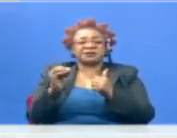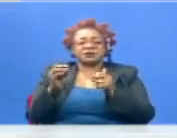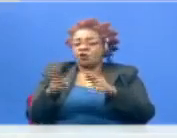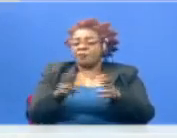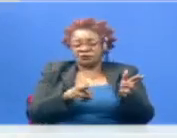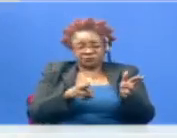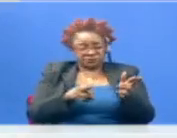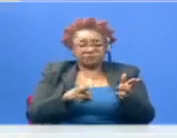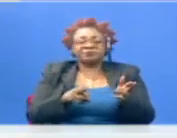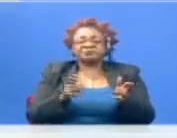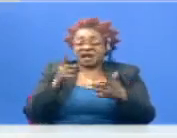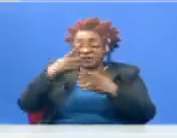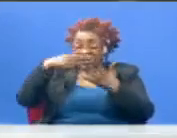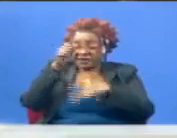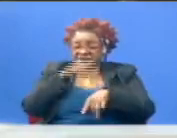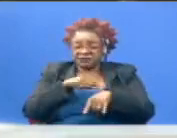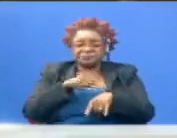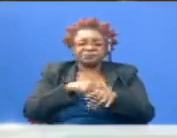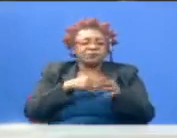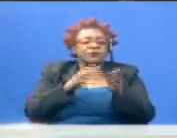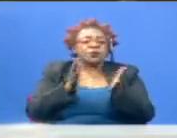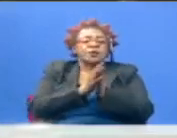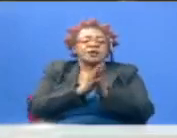normalcy. All right. At the right time. All right. With those interventions that you're certainly getting to